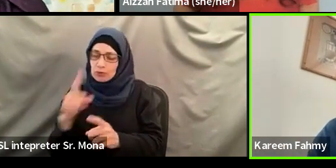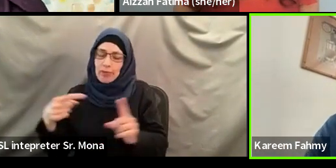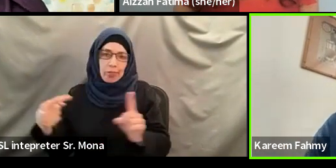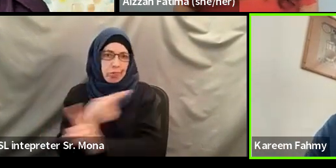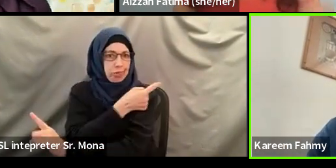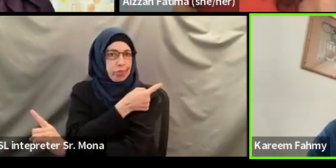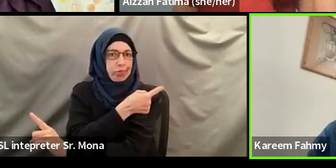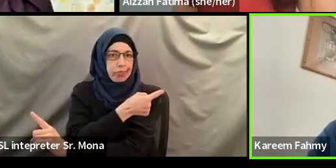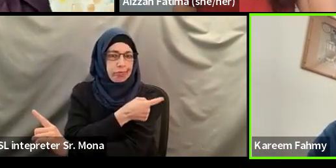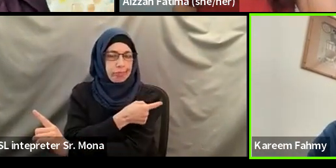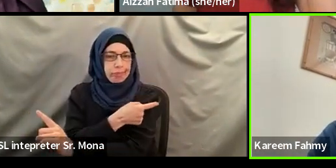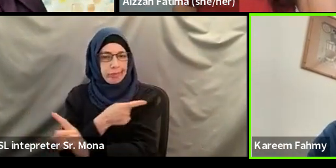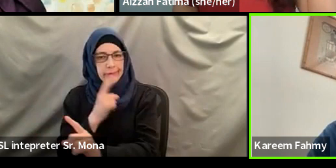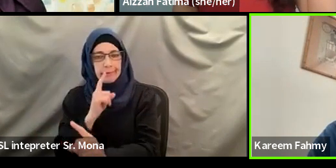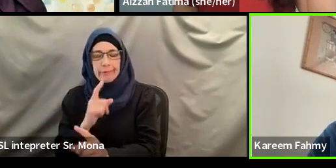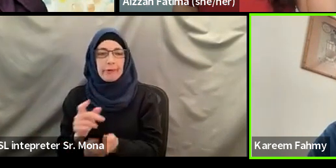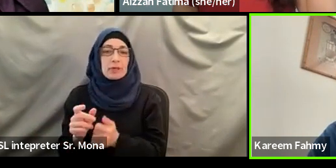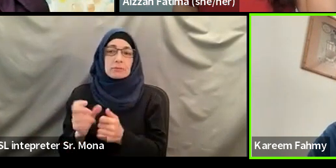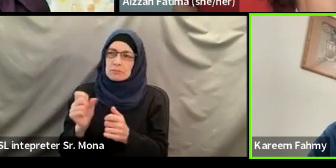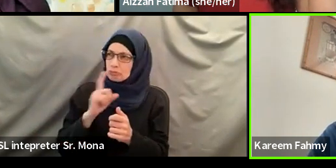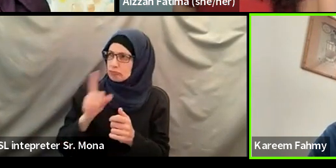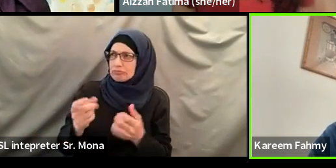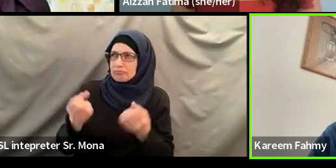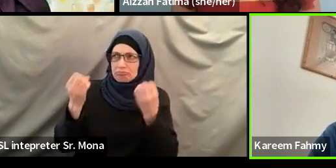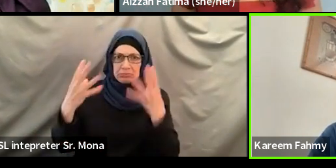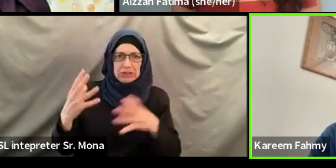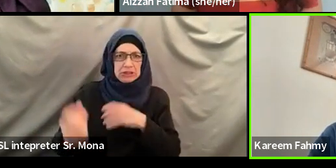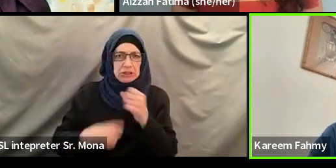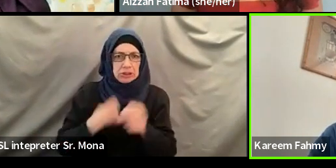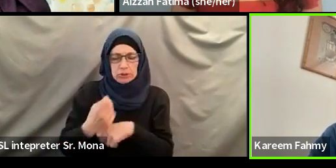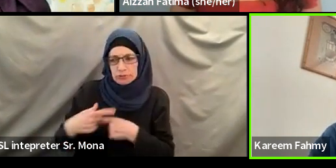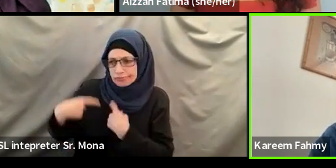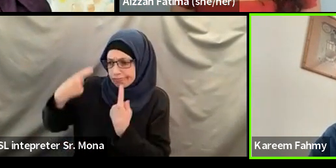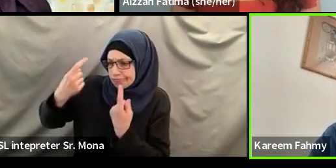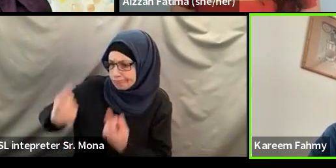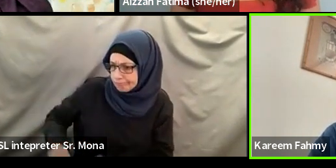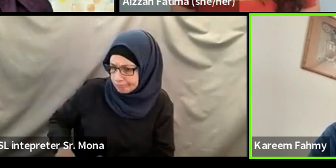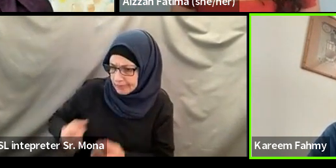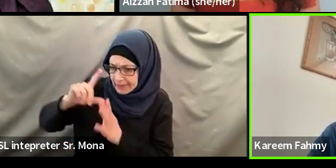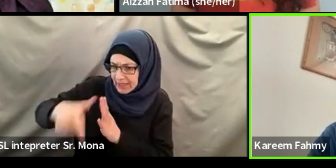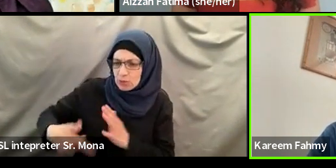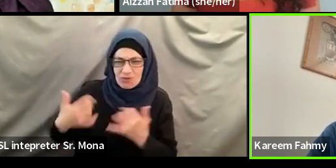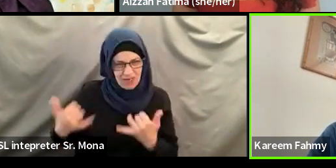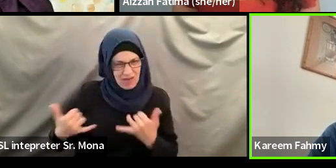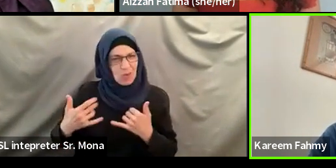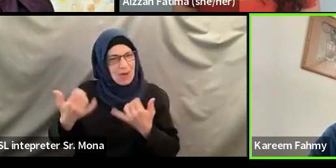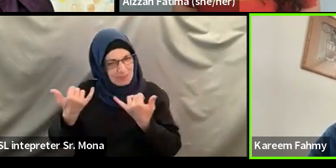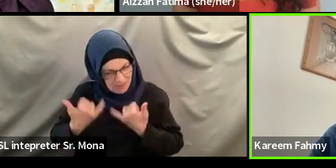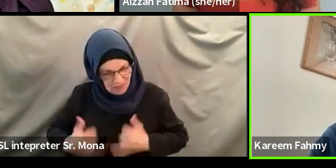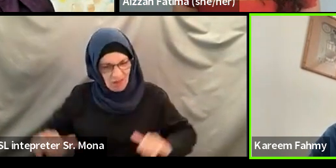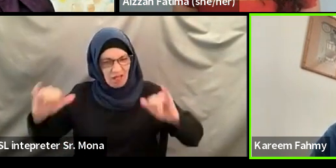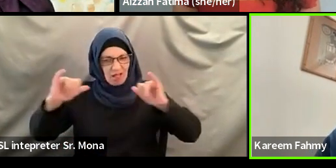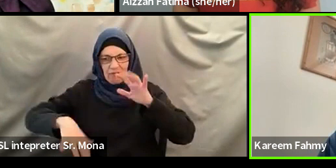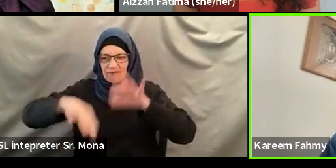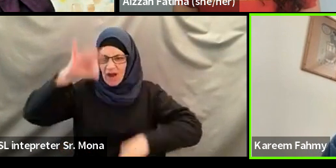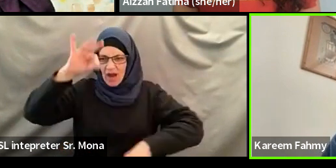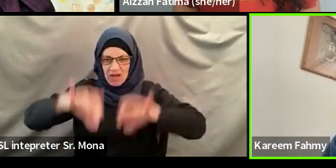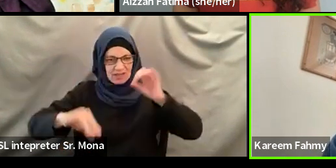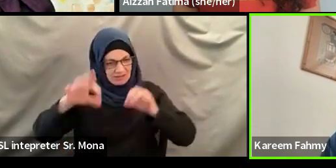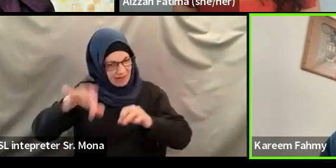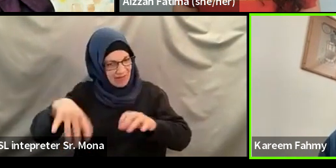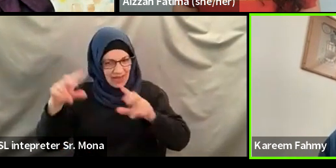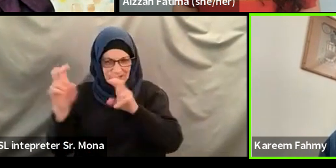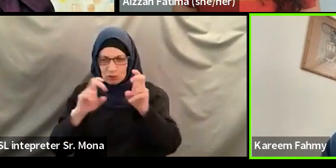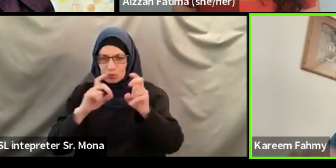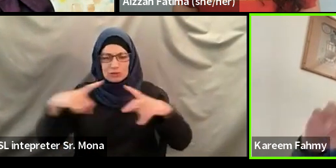and it's been, I mean, even though it's been all of these years, I think I'm still continuing to find the complexity in that, because then when you